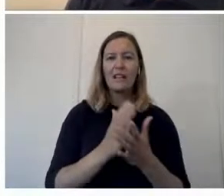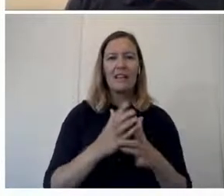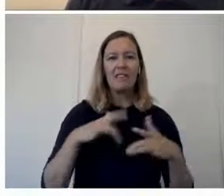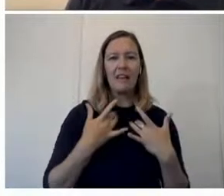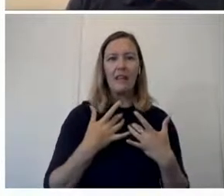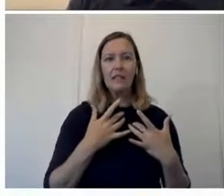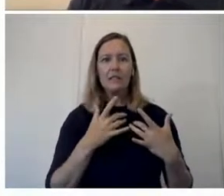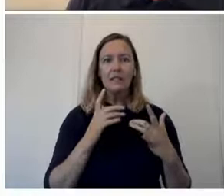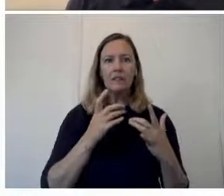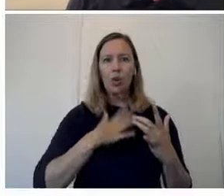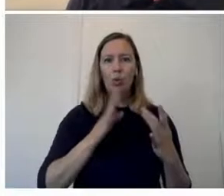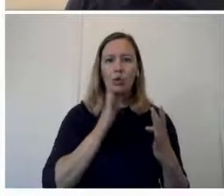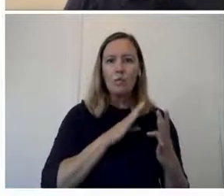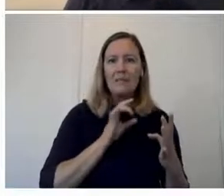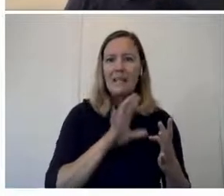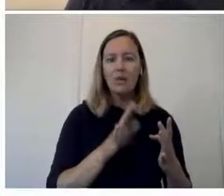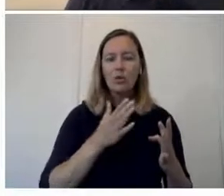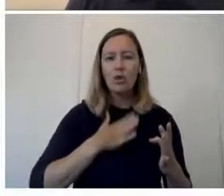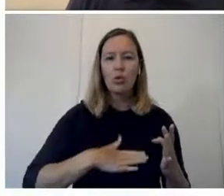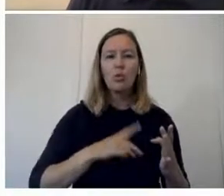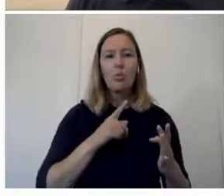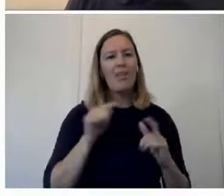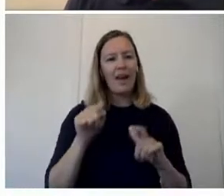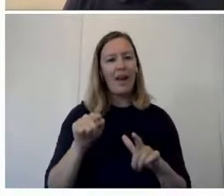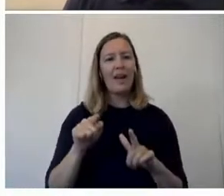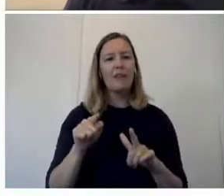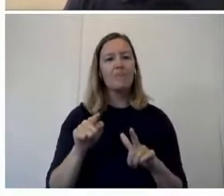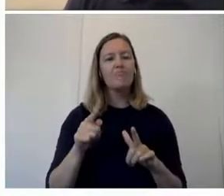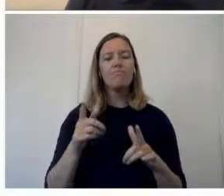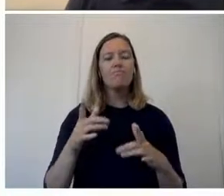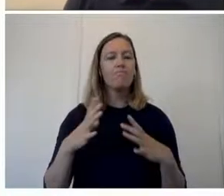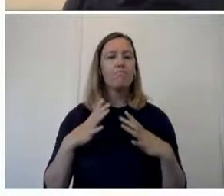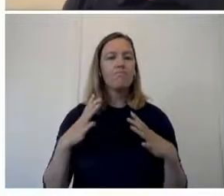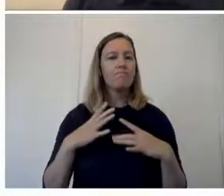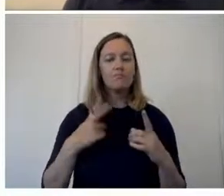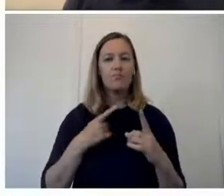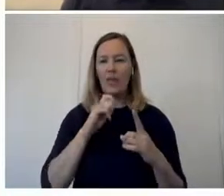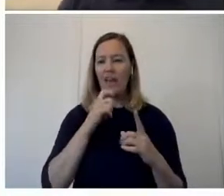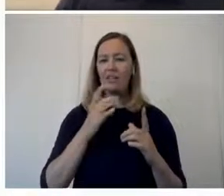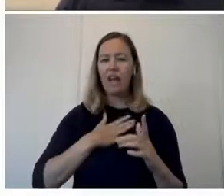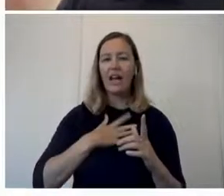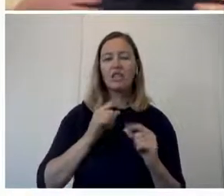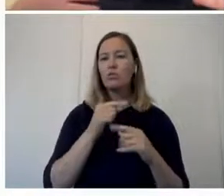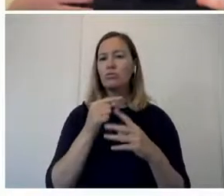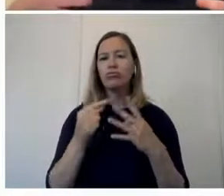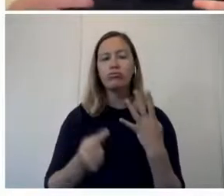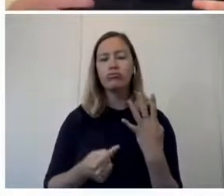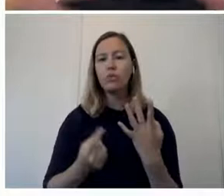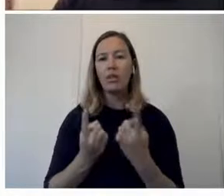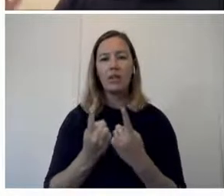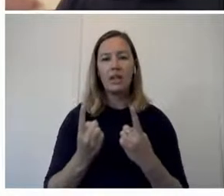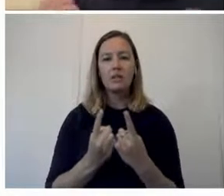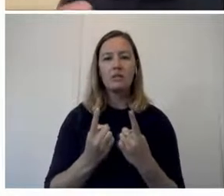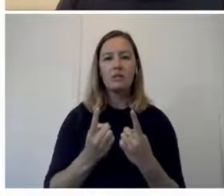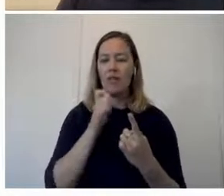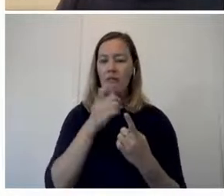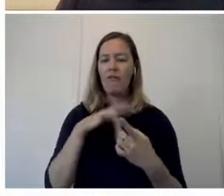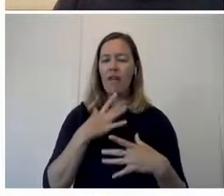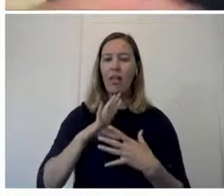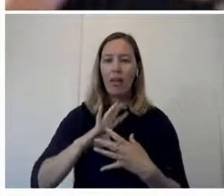happy with what they've got. They like reading, they like nature, they like gardening, they like anything that is